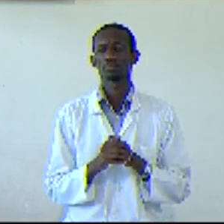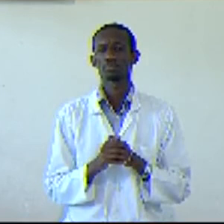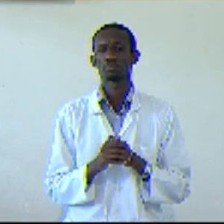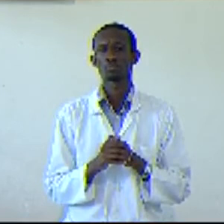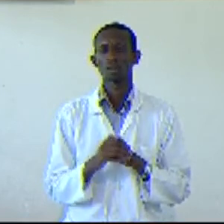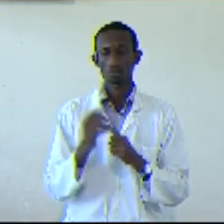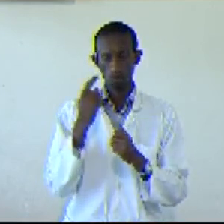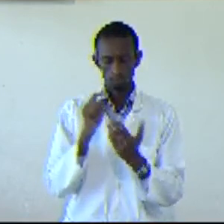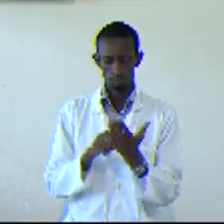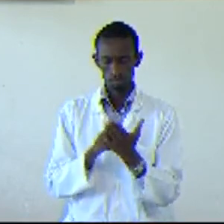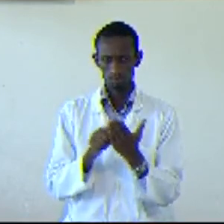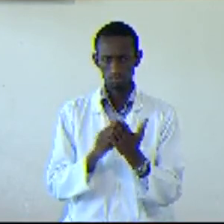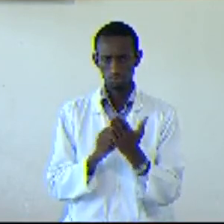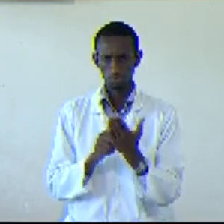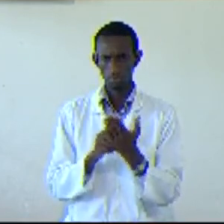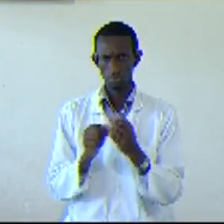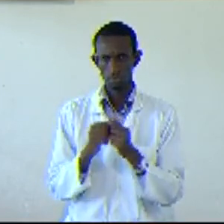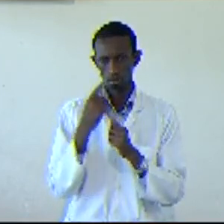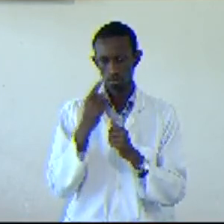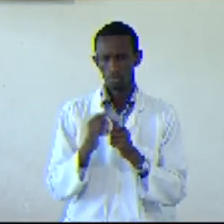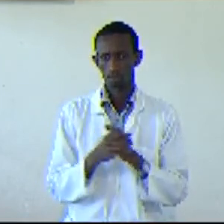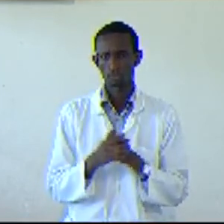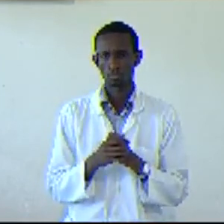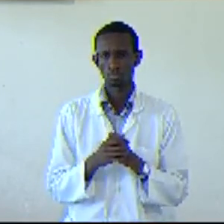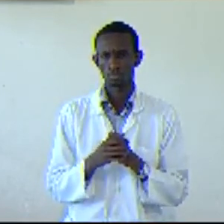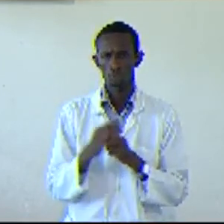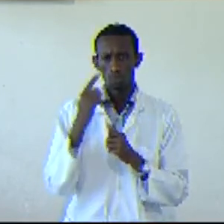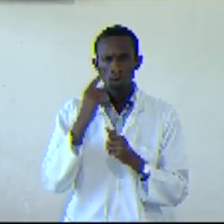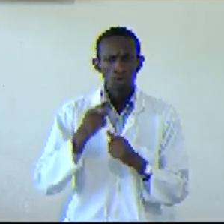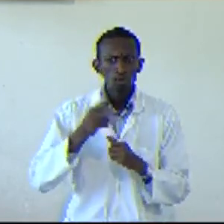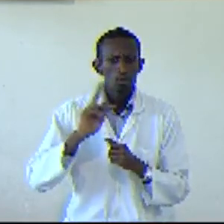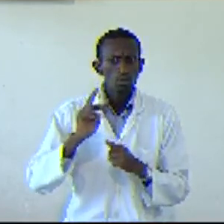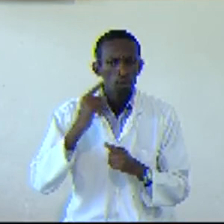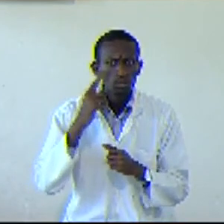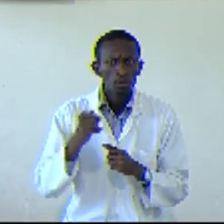find that is, did you find the answer?